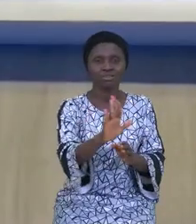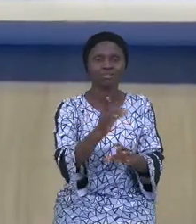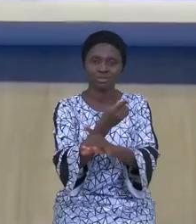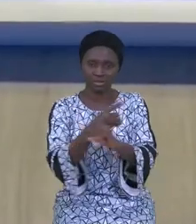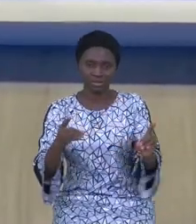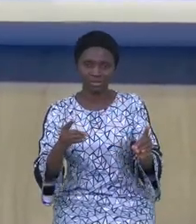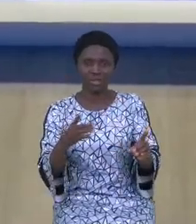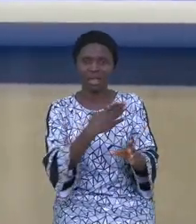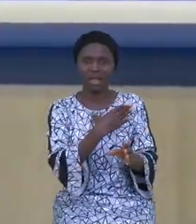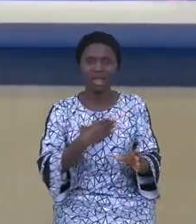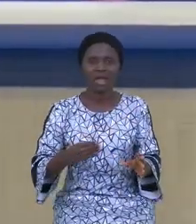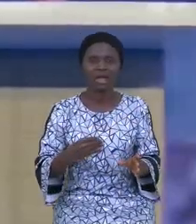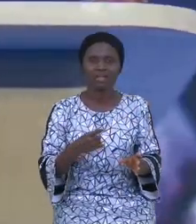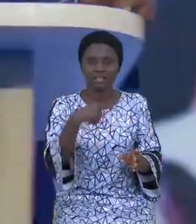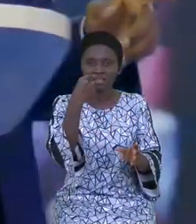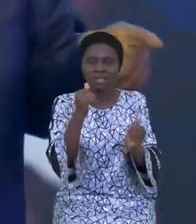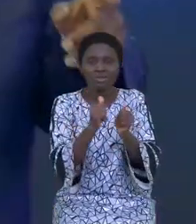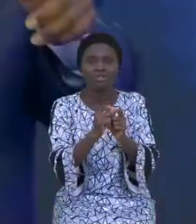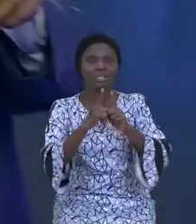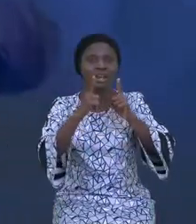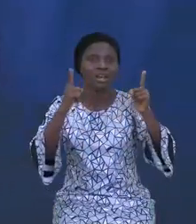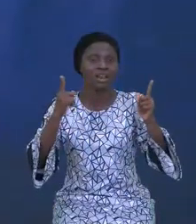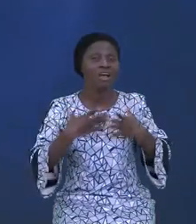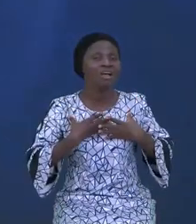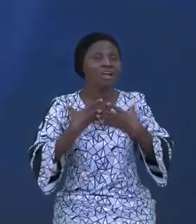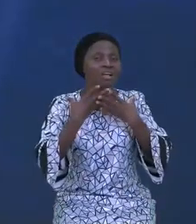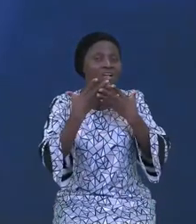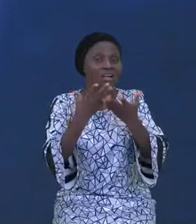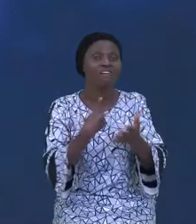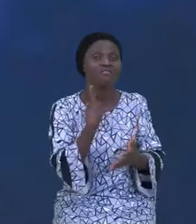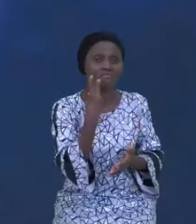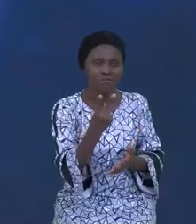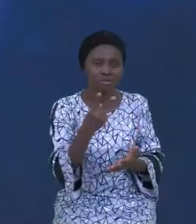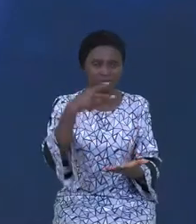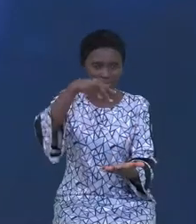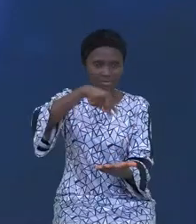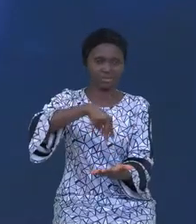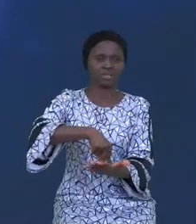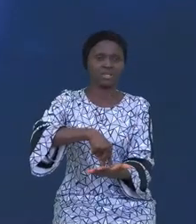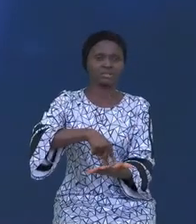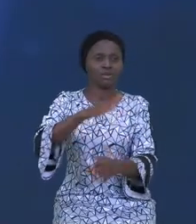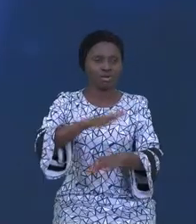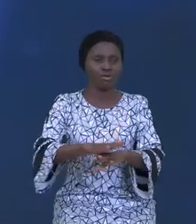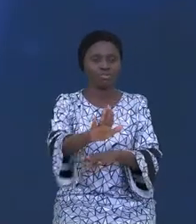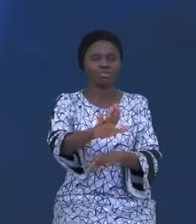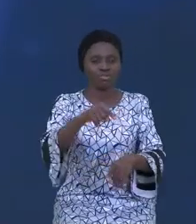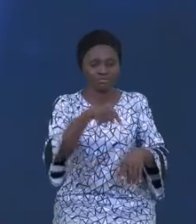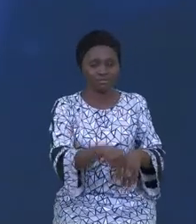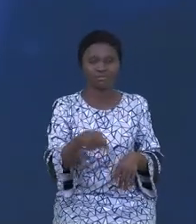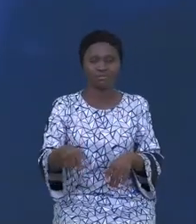said with a loud voice, stand upright on thy feet. That's